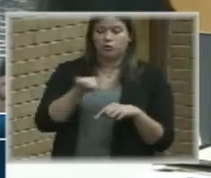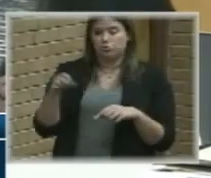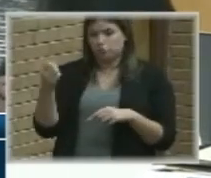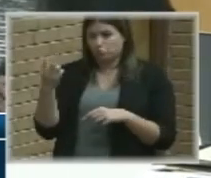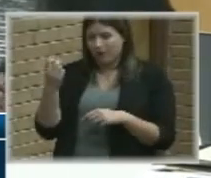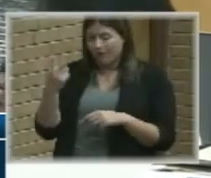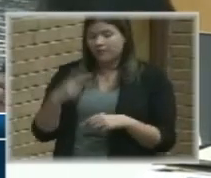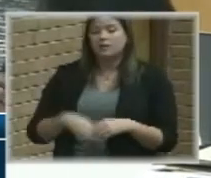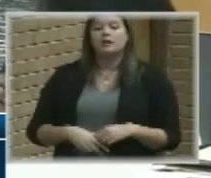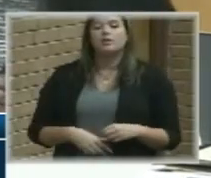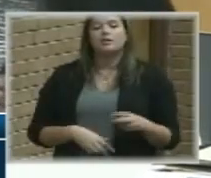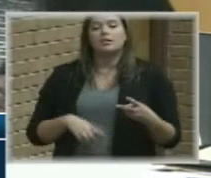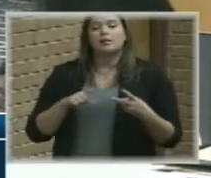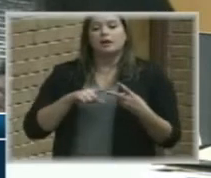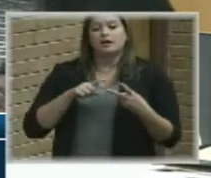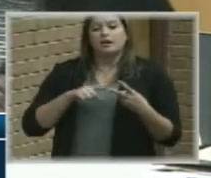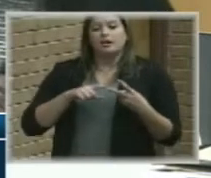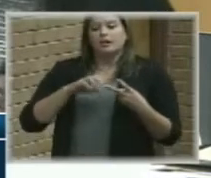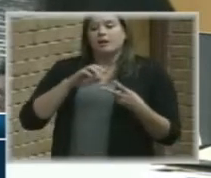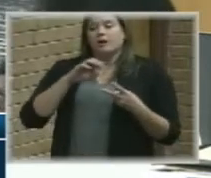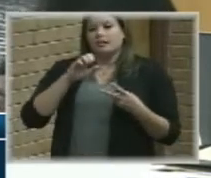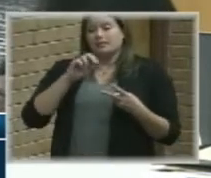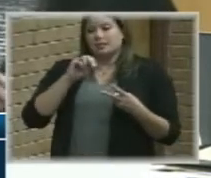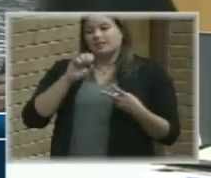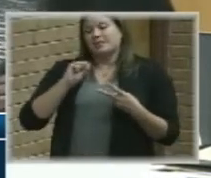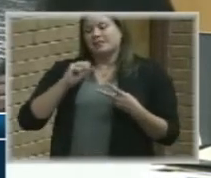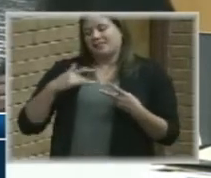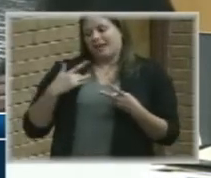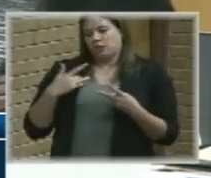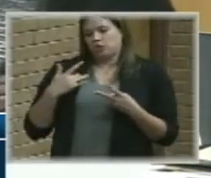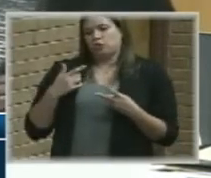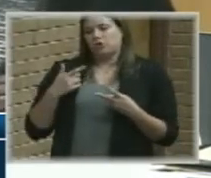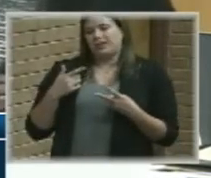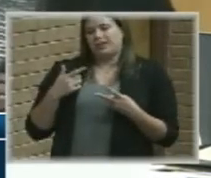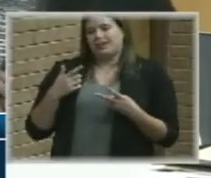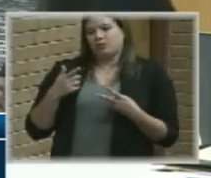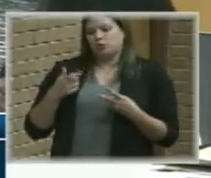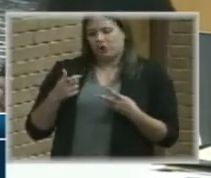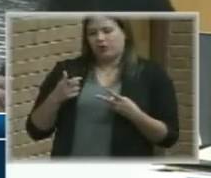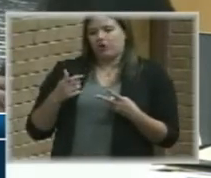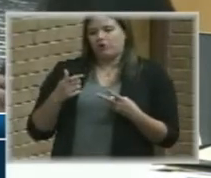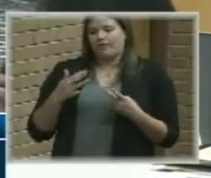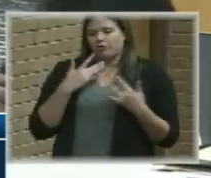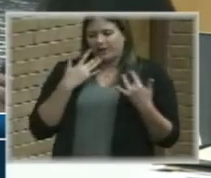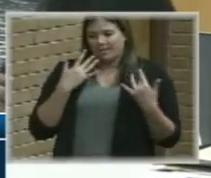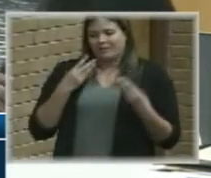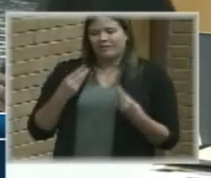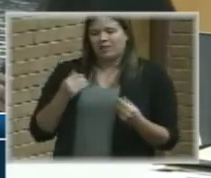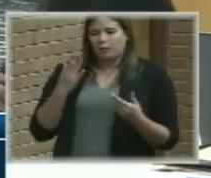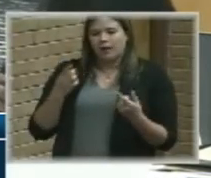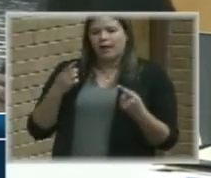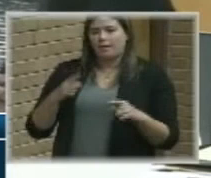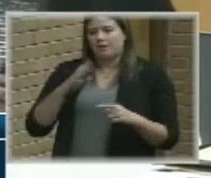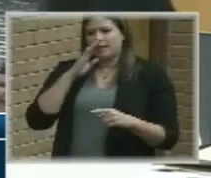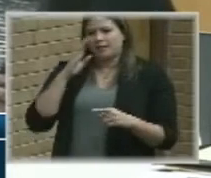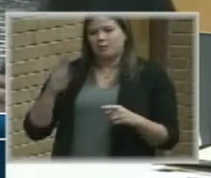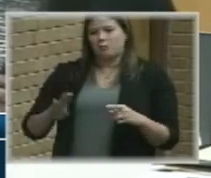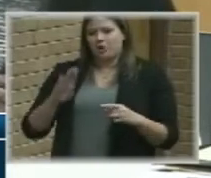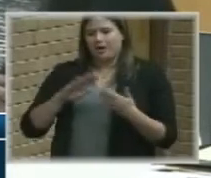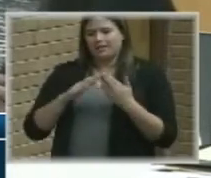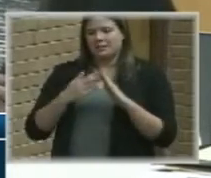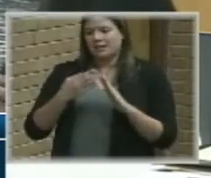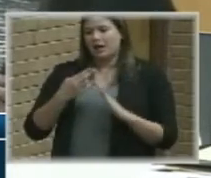The sensory-friendly trick-or-treating festivities will occur at the Brighton Town Hall lobby,